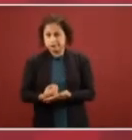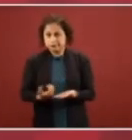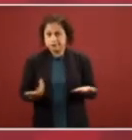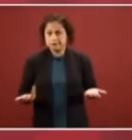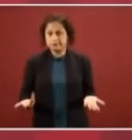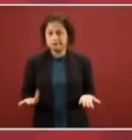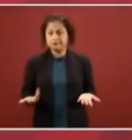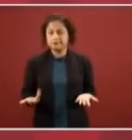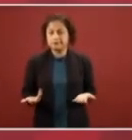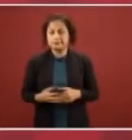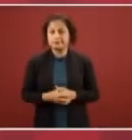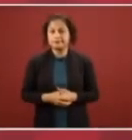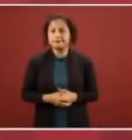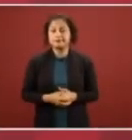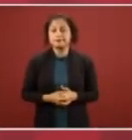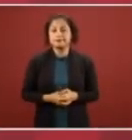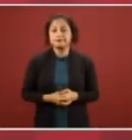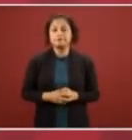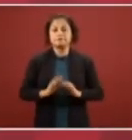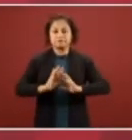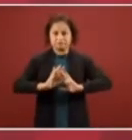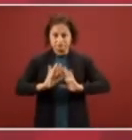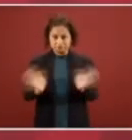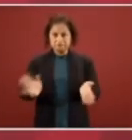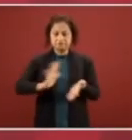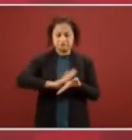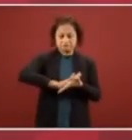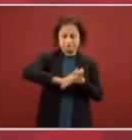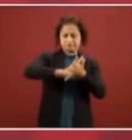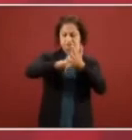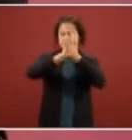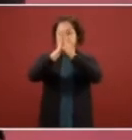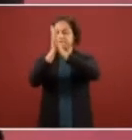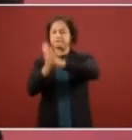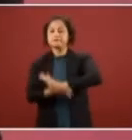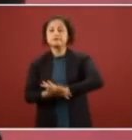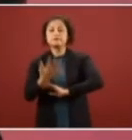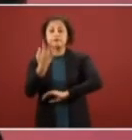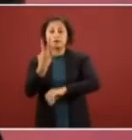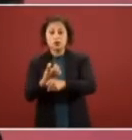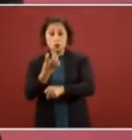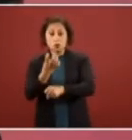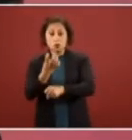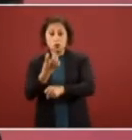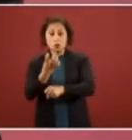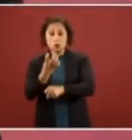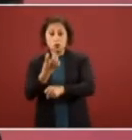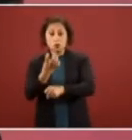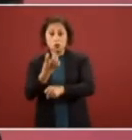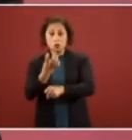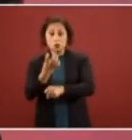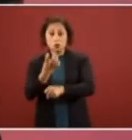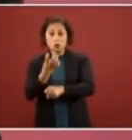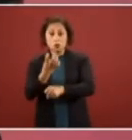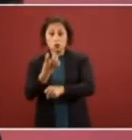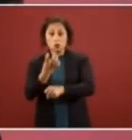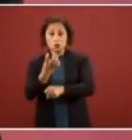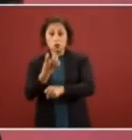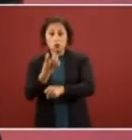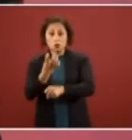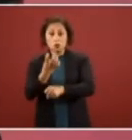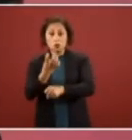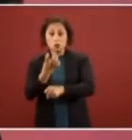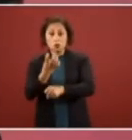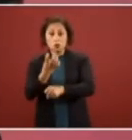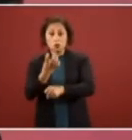De esa forma. In this way. Y se está llevando a cabo la and cuarta transformación de la vida pública del país. The